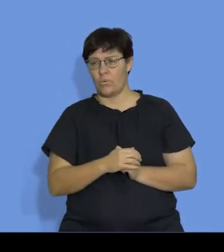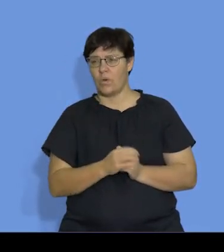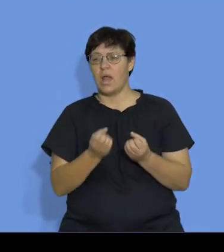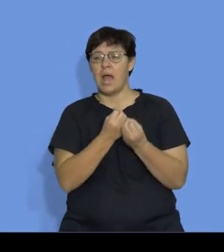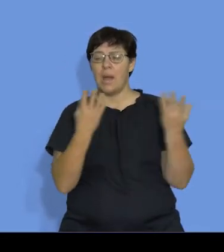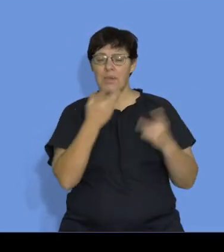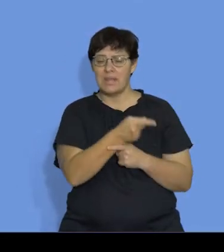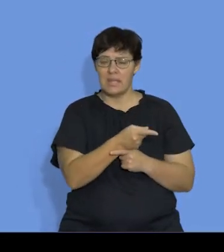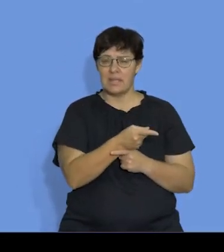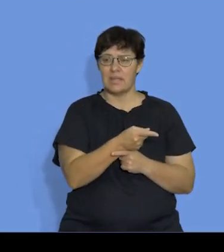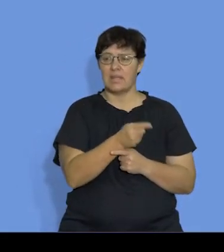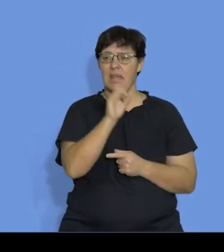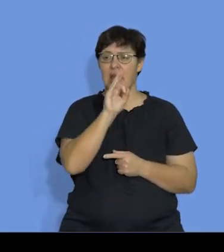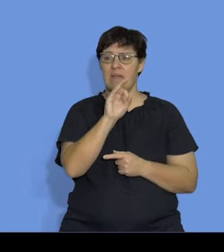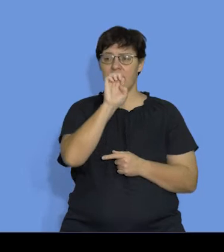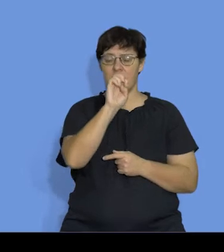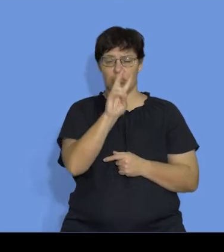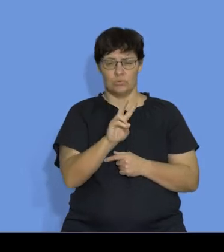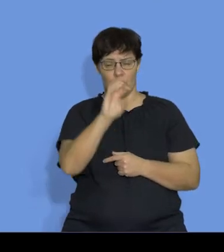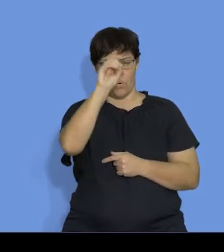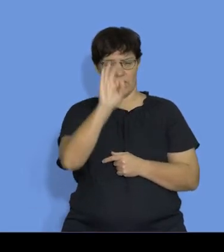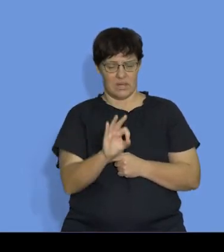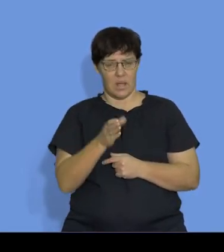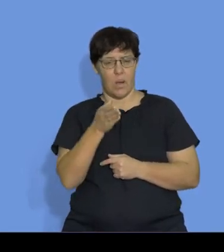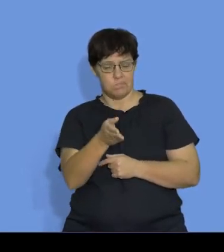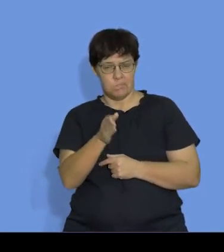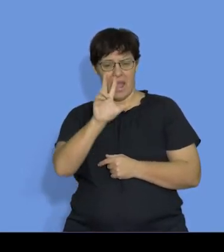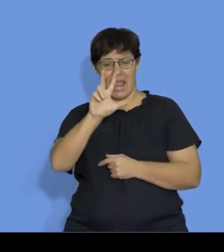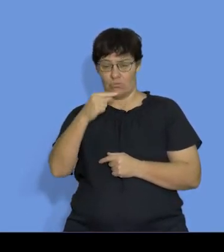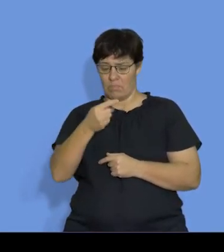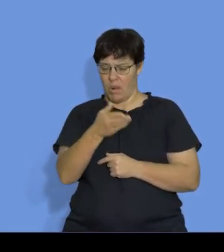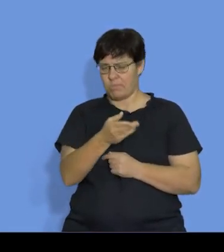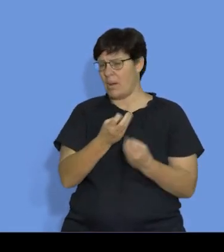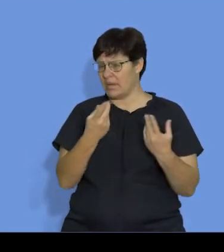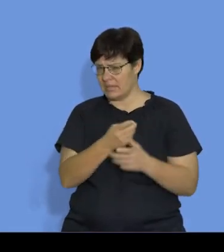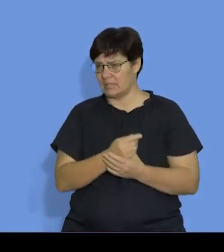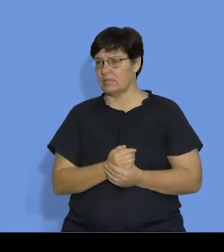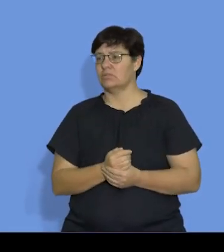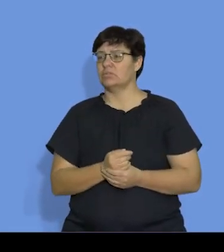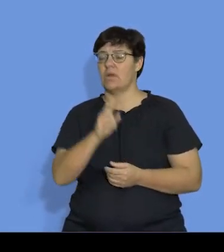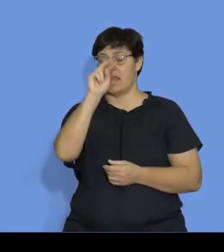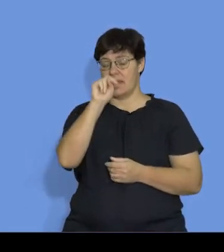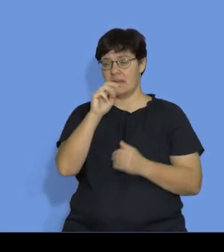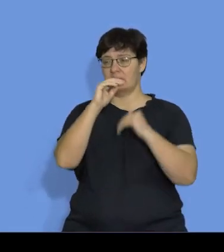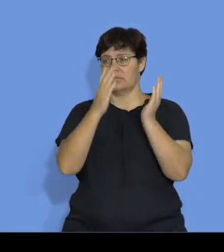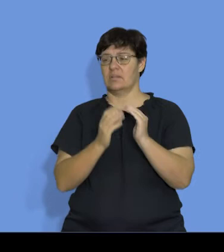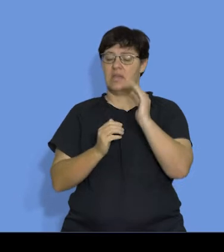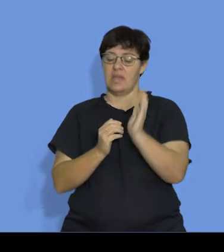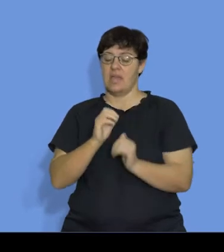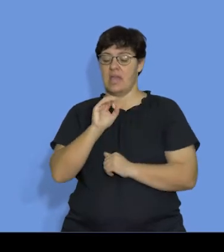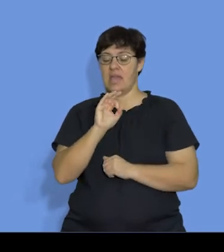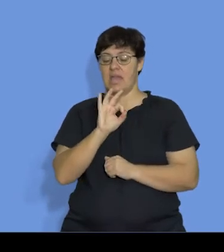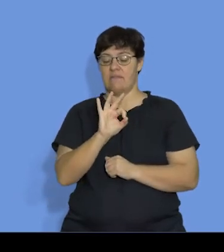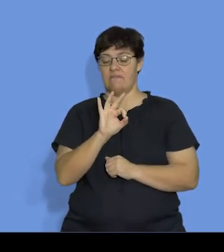moles of iron 3 oxide are present in 8 grams? So we are saying moles of iron